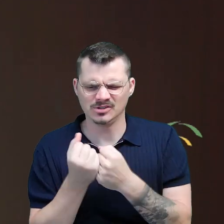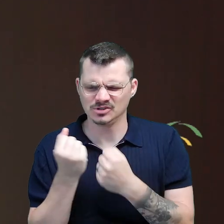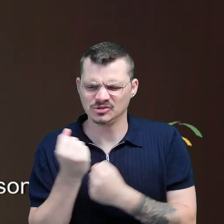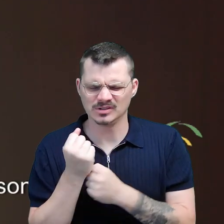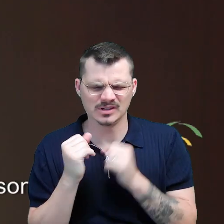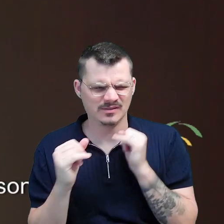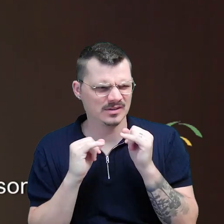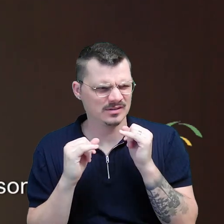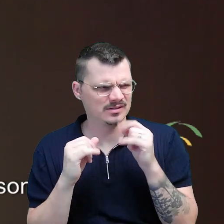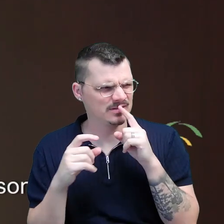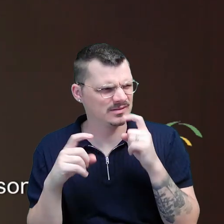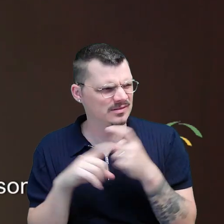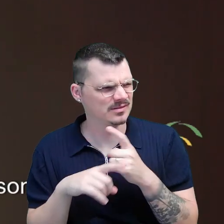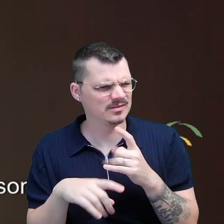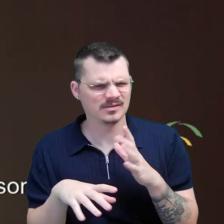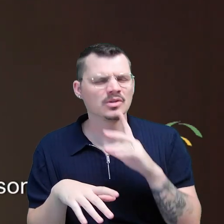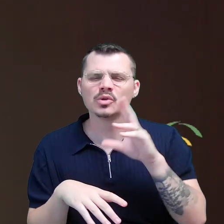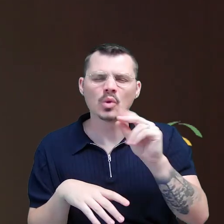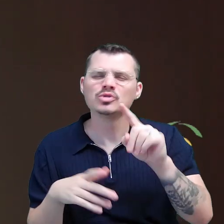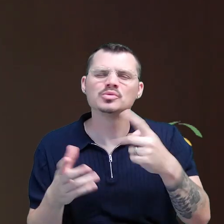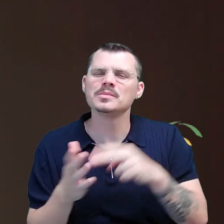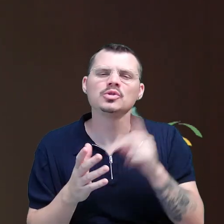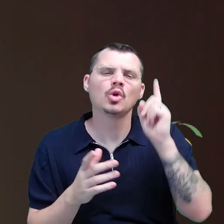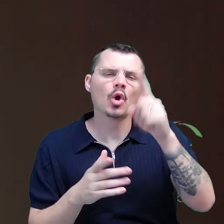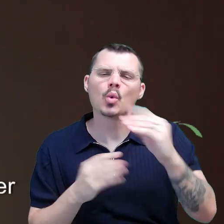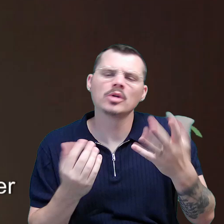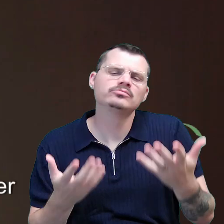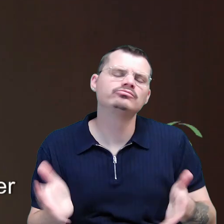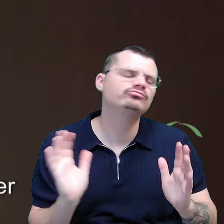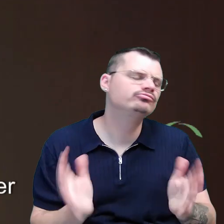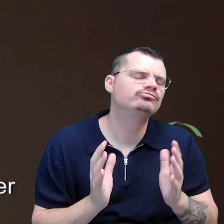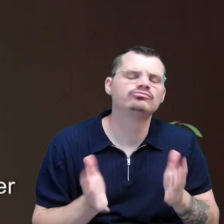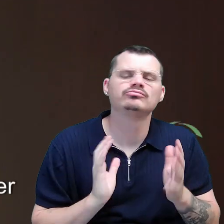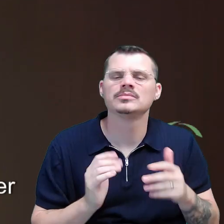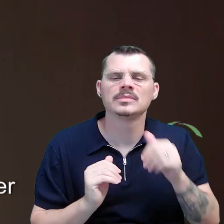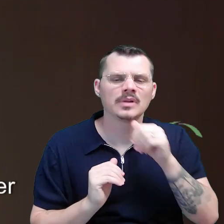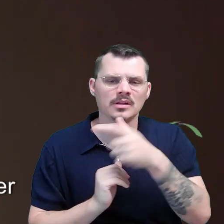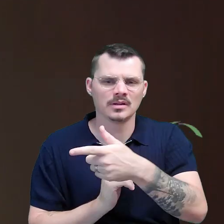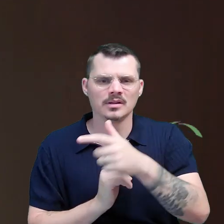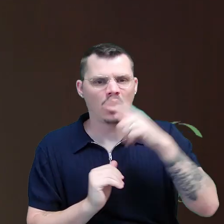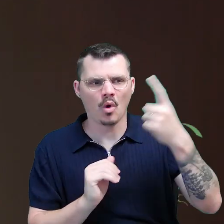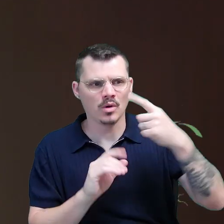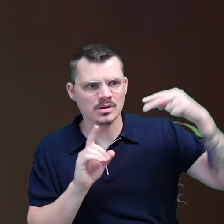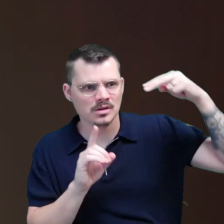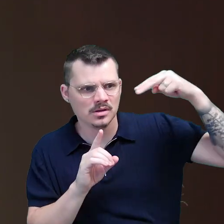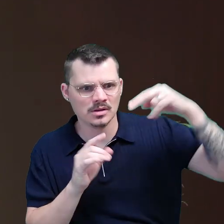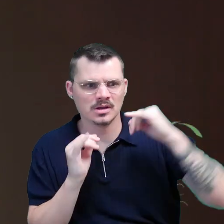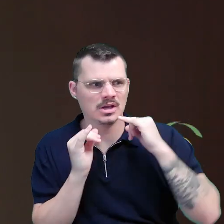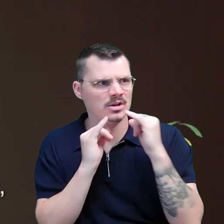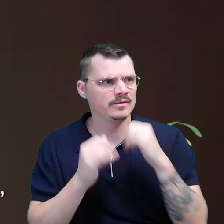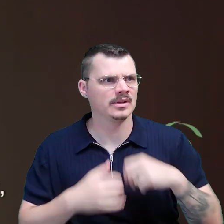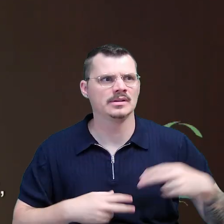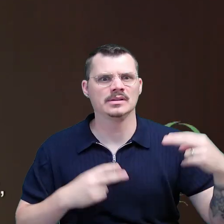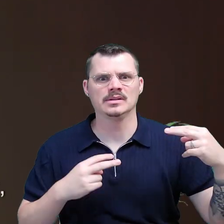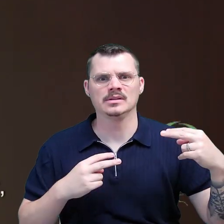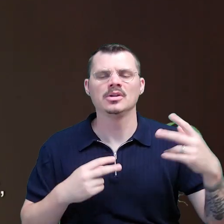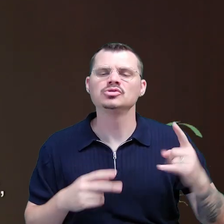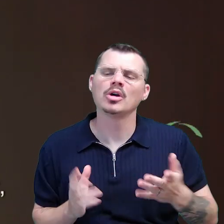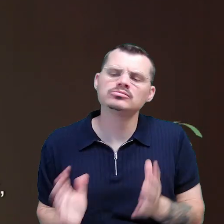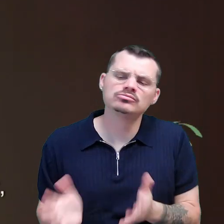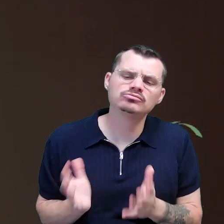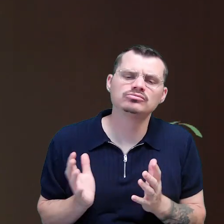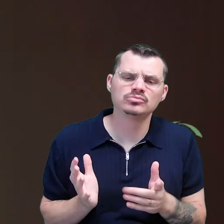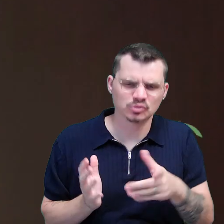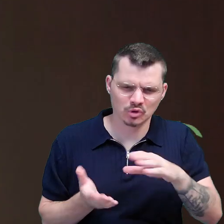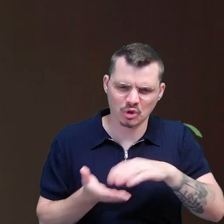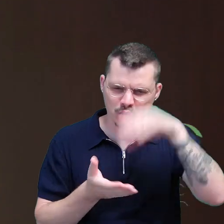it? All that means is hang out with the person when they're not feeling like they're under a microscope. You get to know people better that